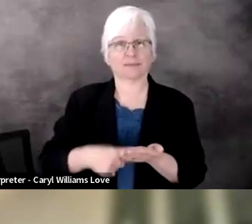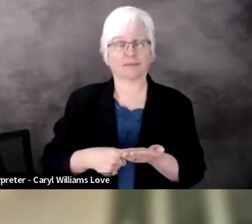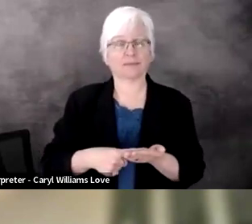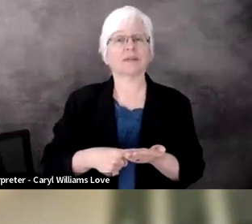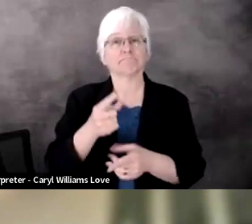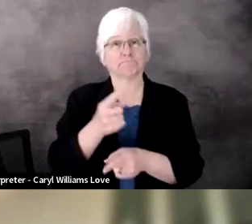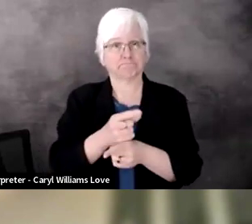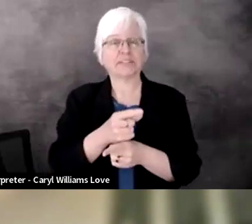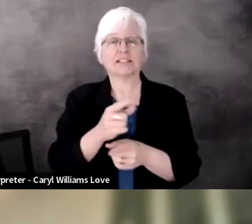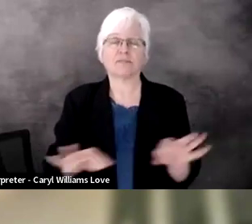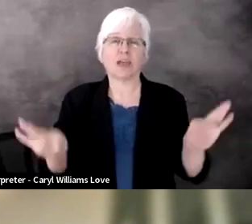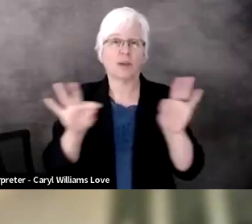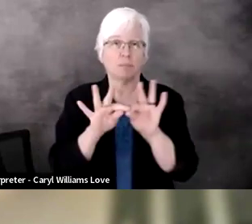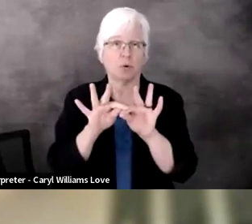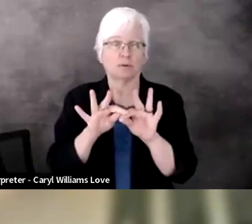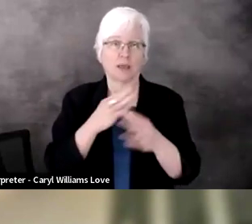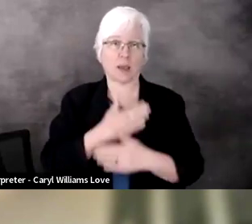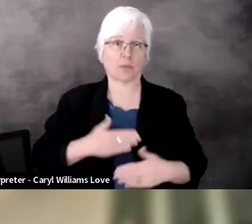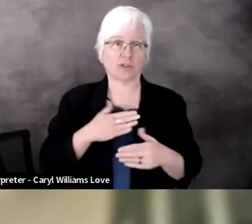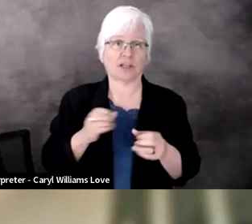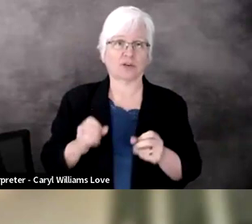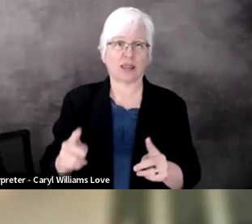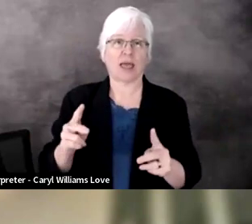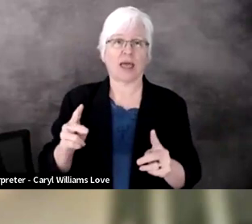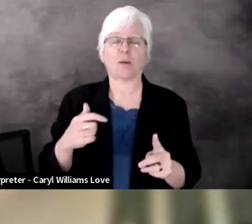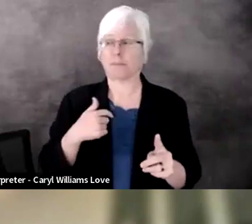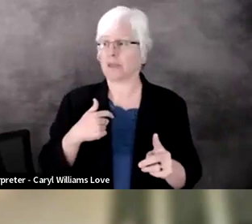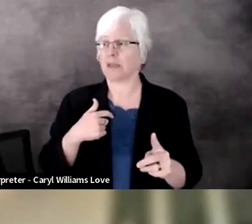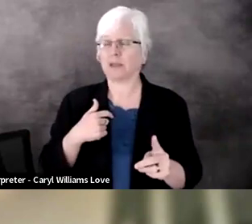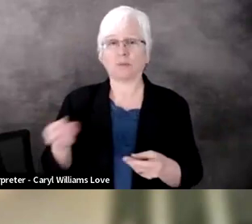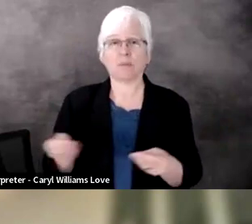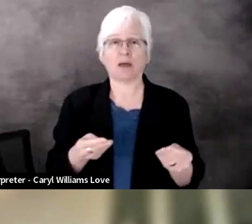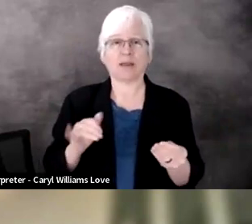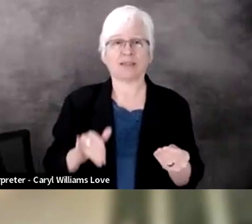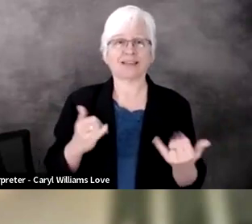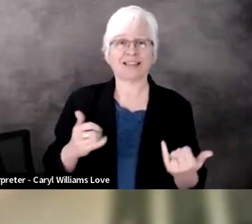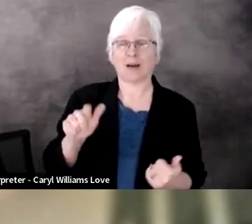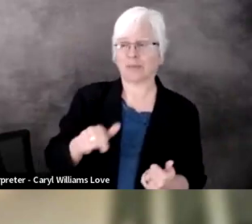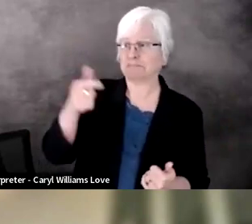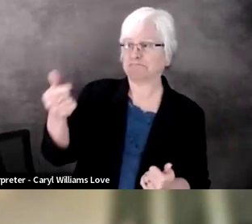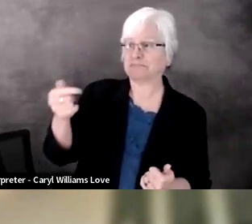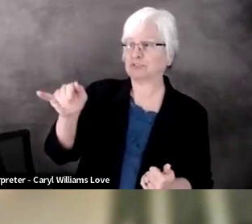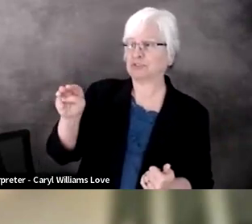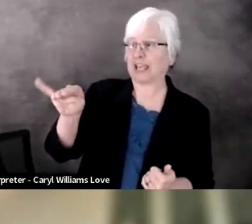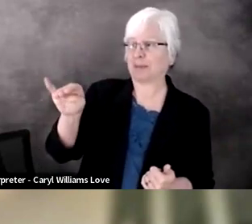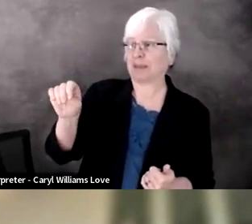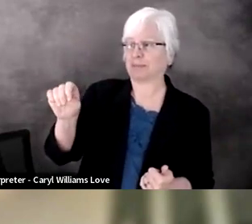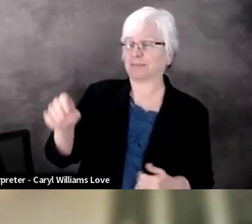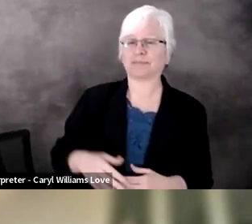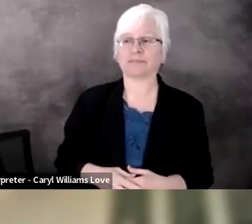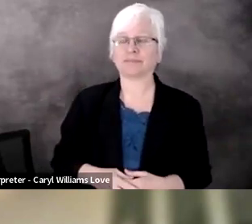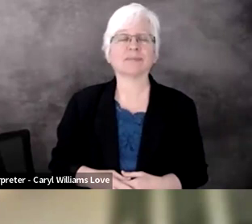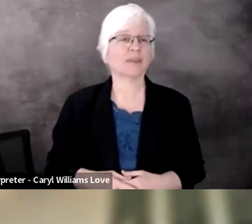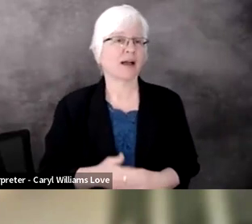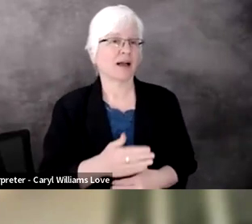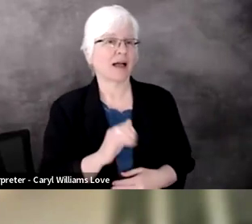And I appreciate the opportunity to allow me to moderate this. And I'm going to go ahead and pass it back over to Jamie. Alicia, thank you so